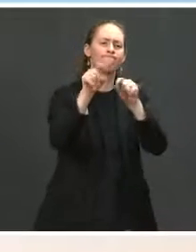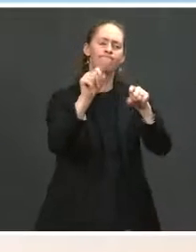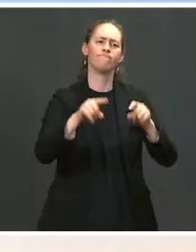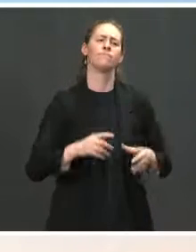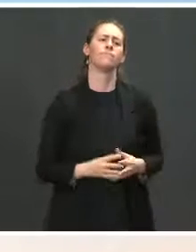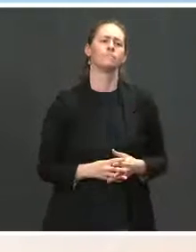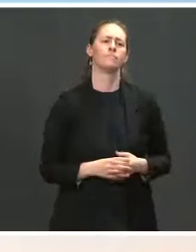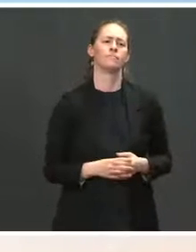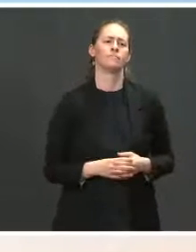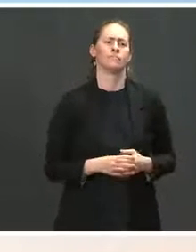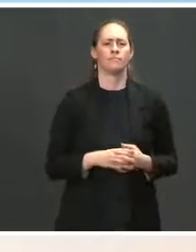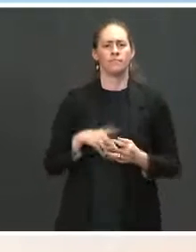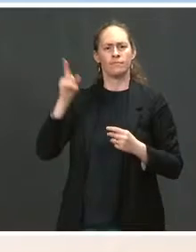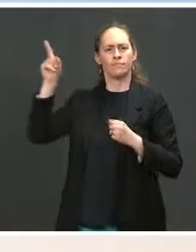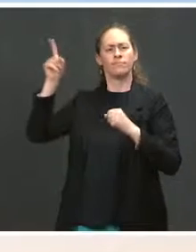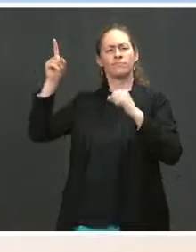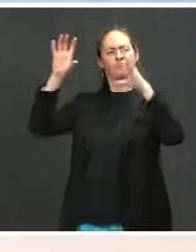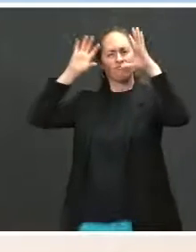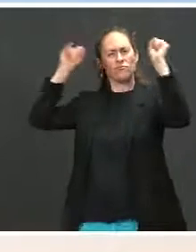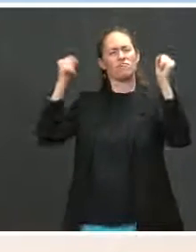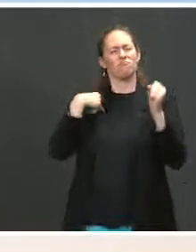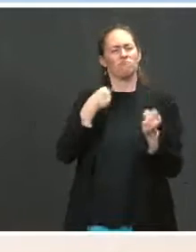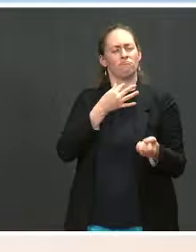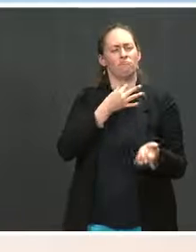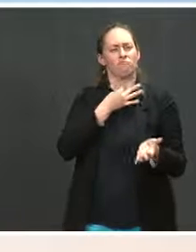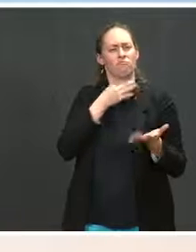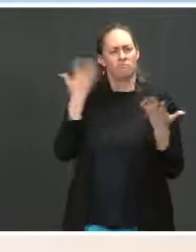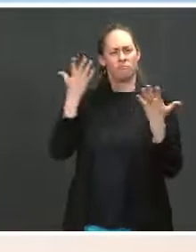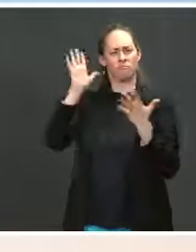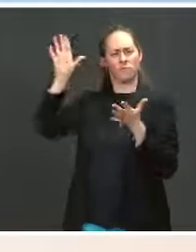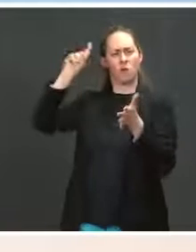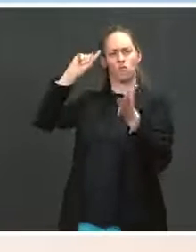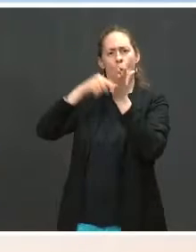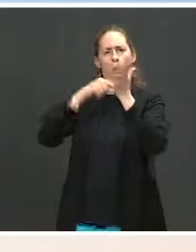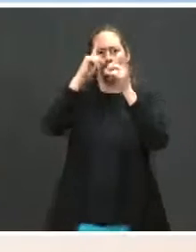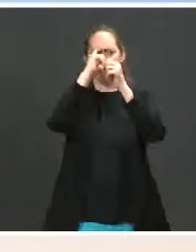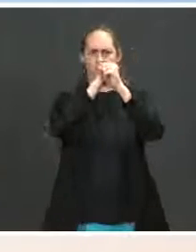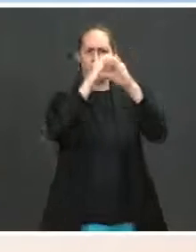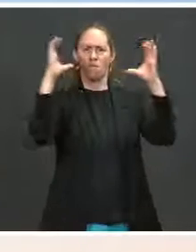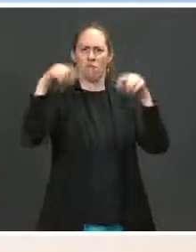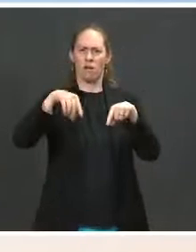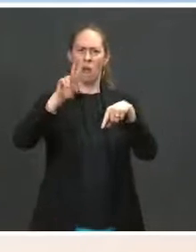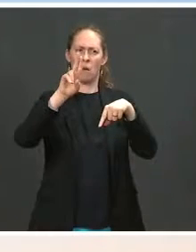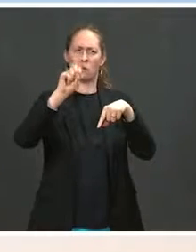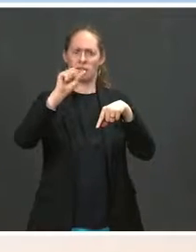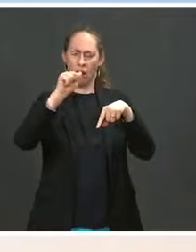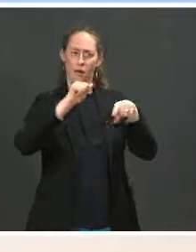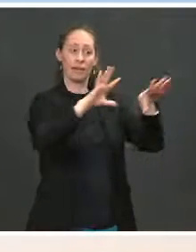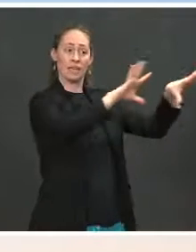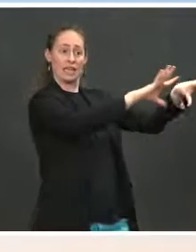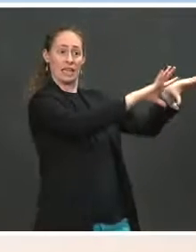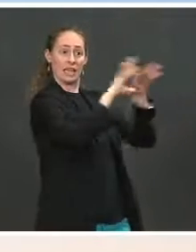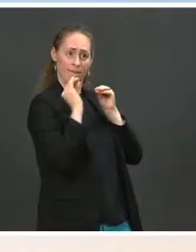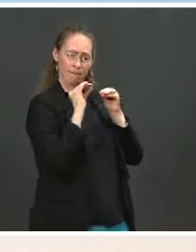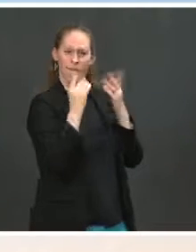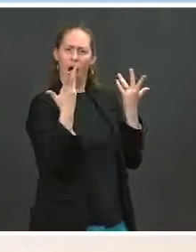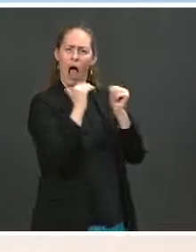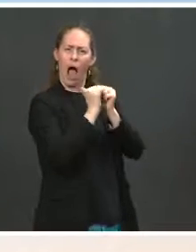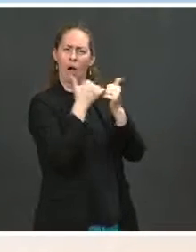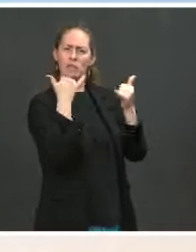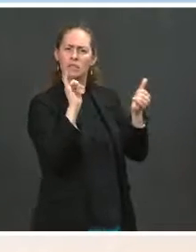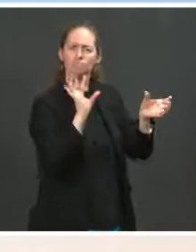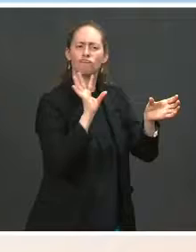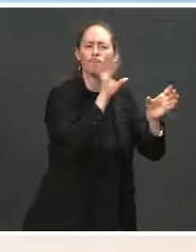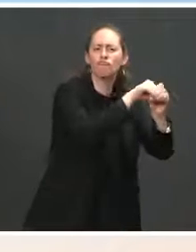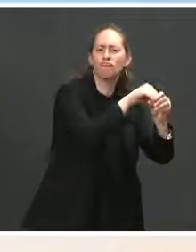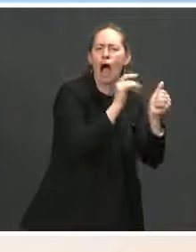what role does the United States intend to play after the withdrawal in talks between the Afghan government and the Taliban? You mean in